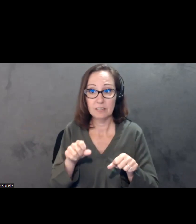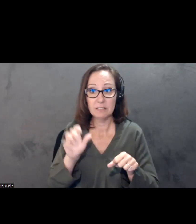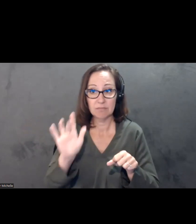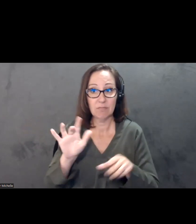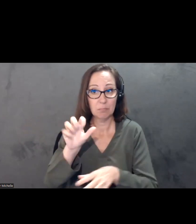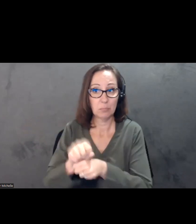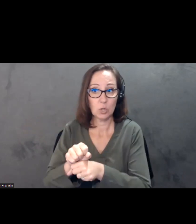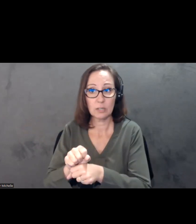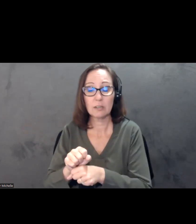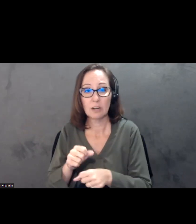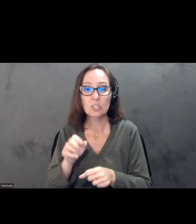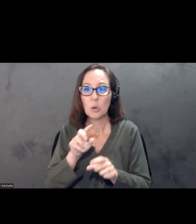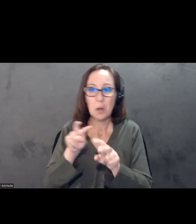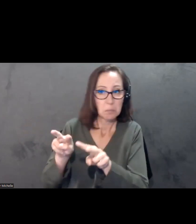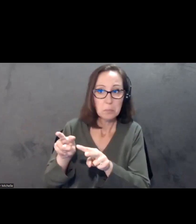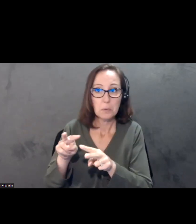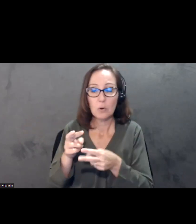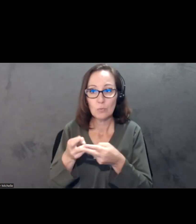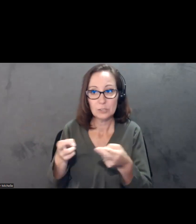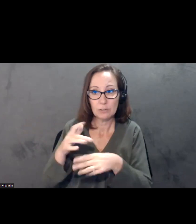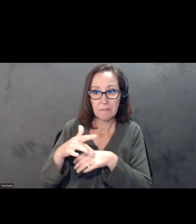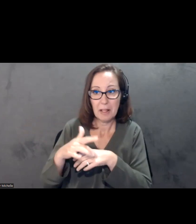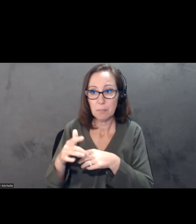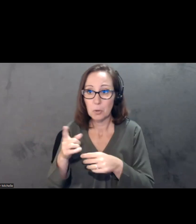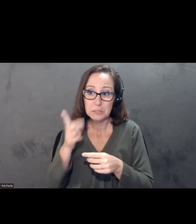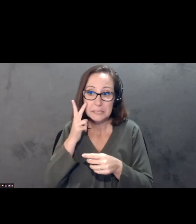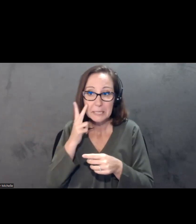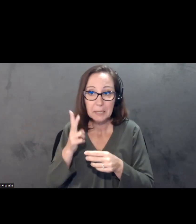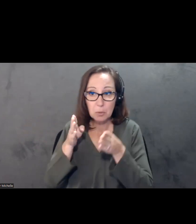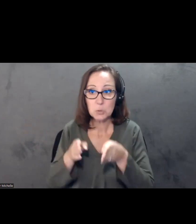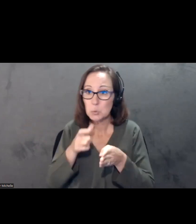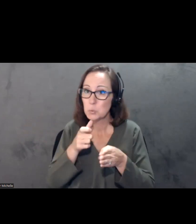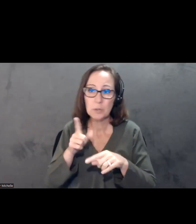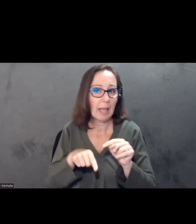as a resource to take a look and see what options are there for individuals that aren't